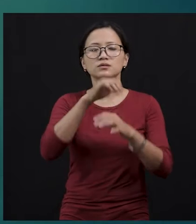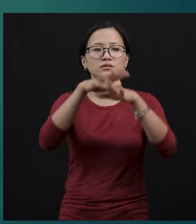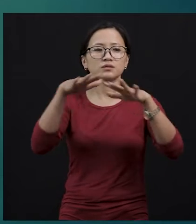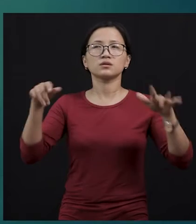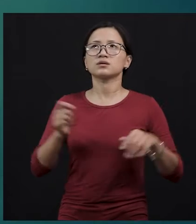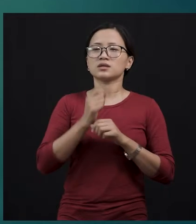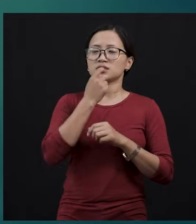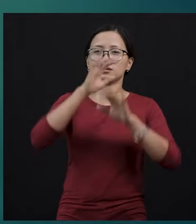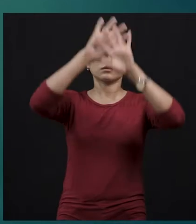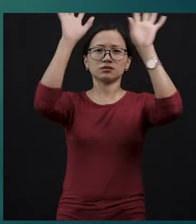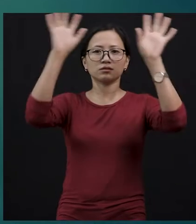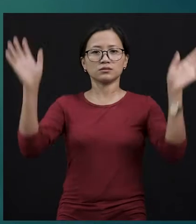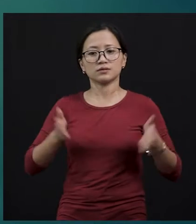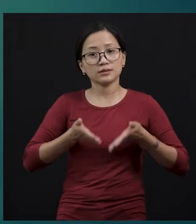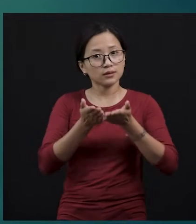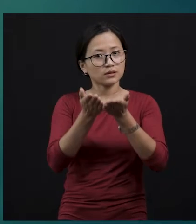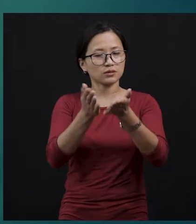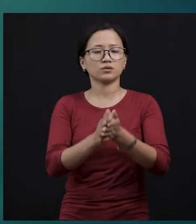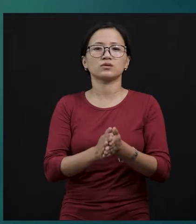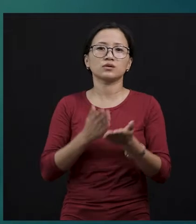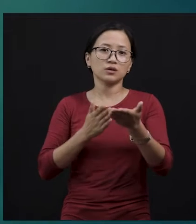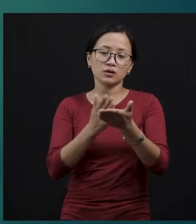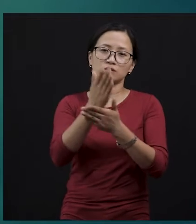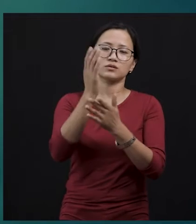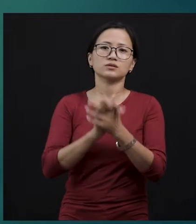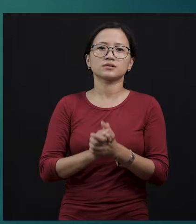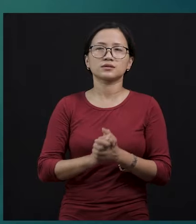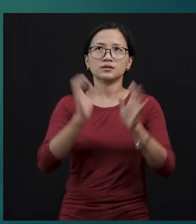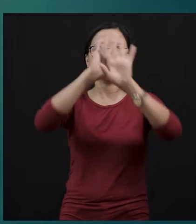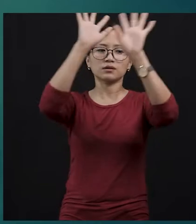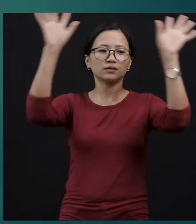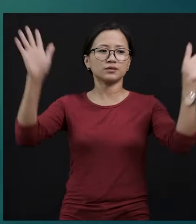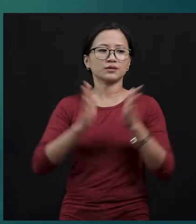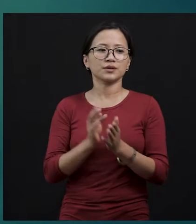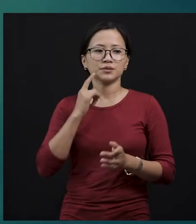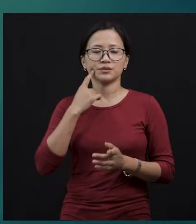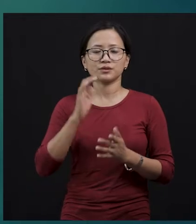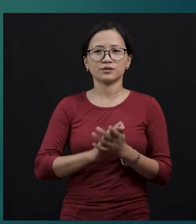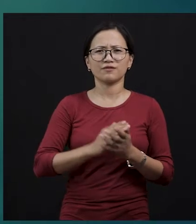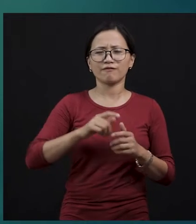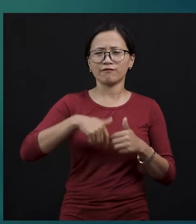sail across the sky are prettier far than this. There are